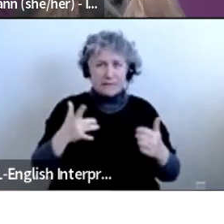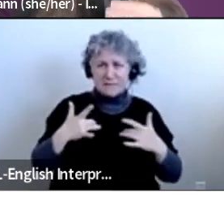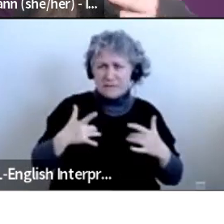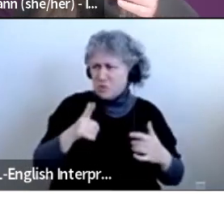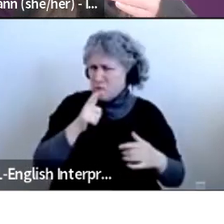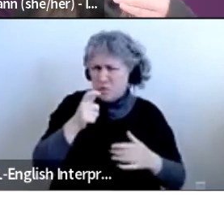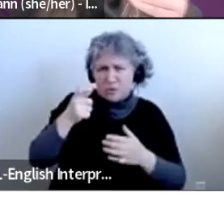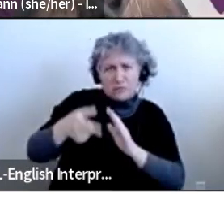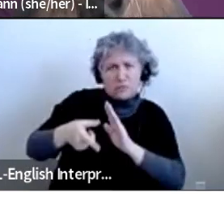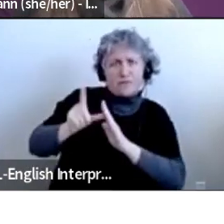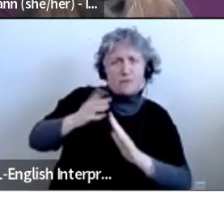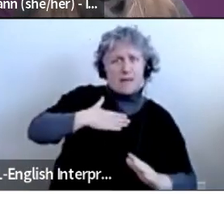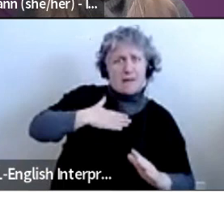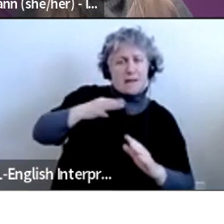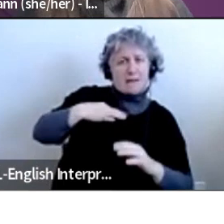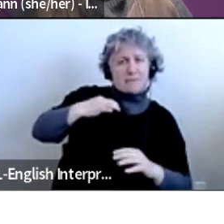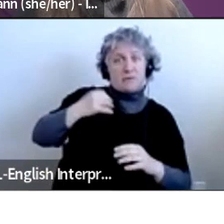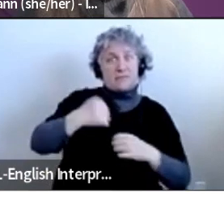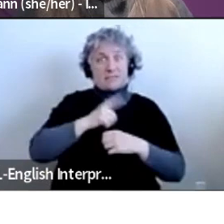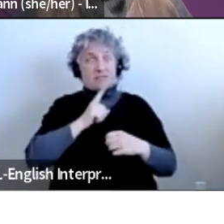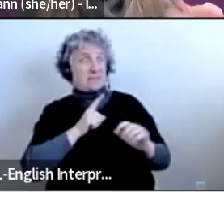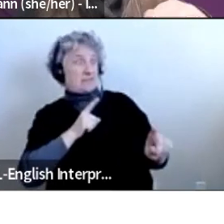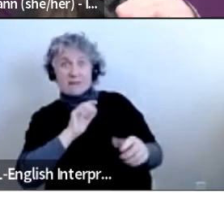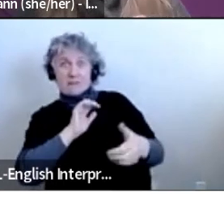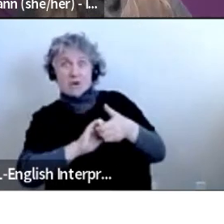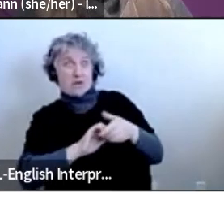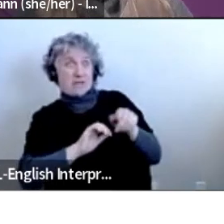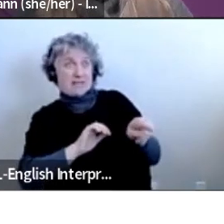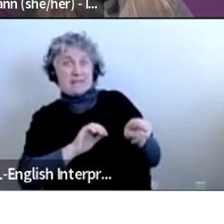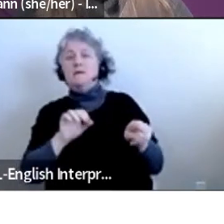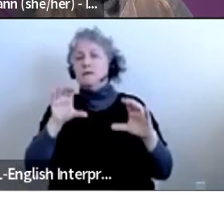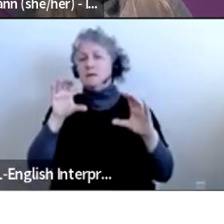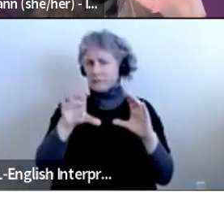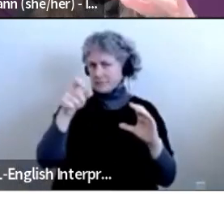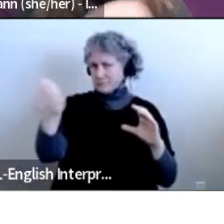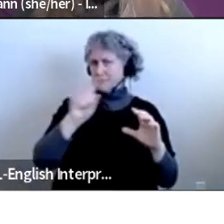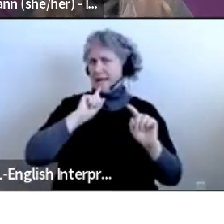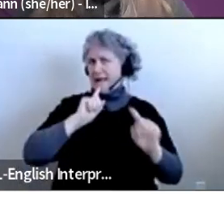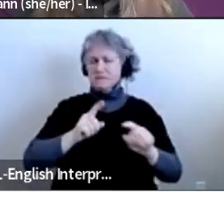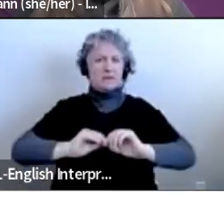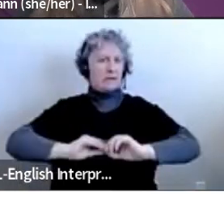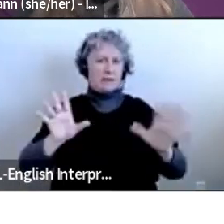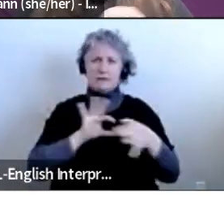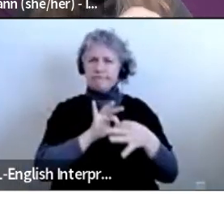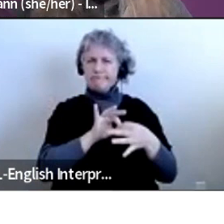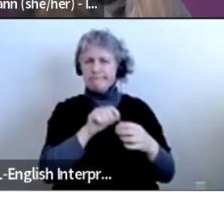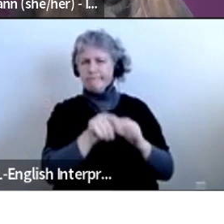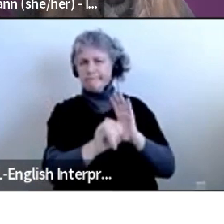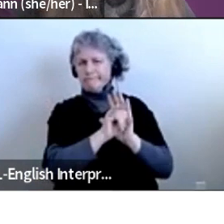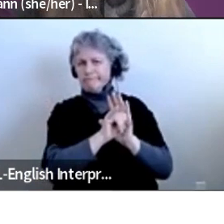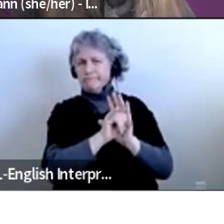you want to make sure your application goes to the center you've worked with before, this section is where you'll answer that question right at the very end of this